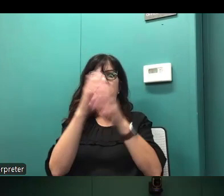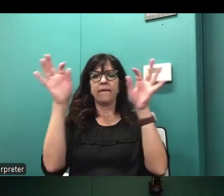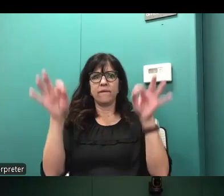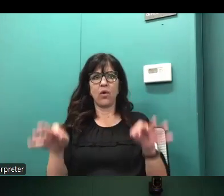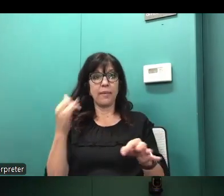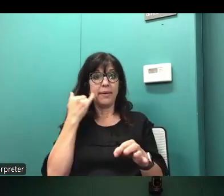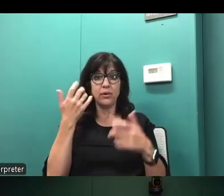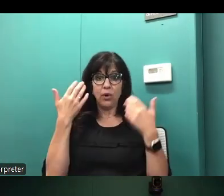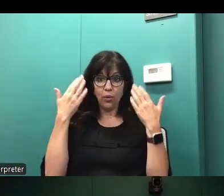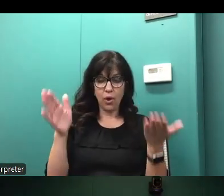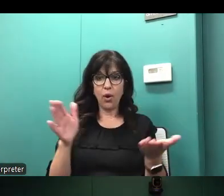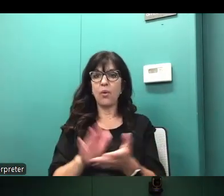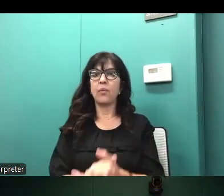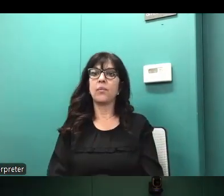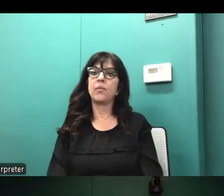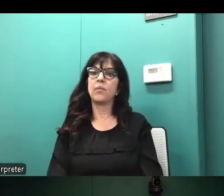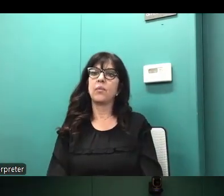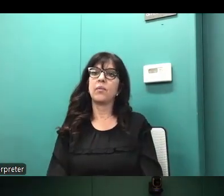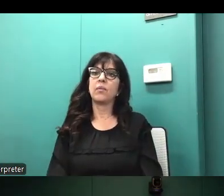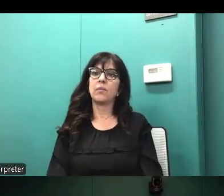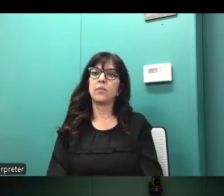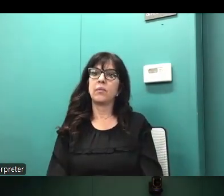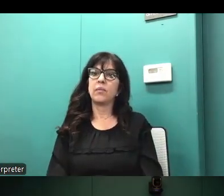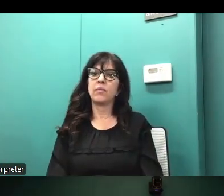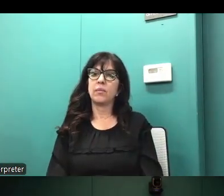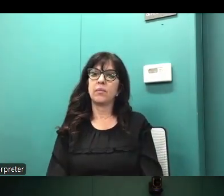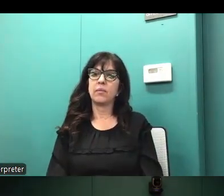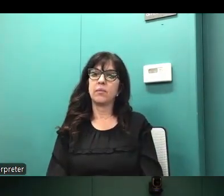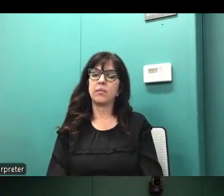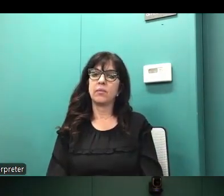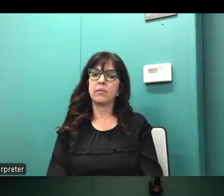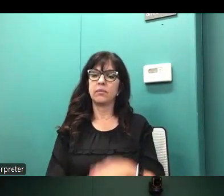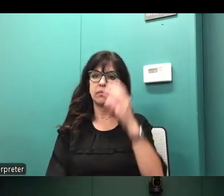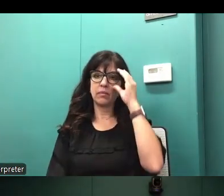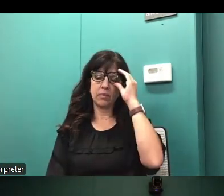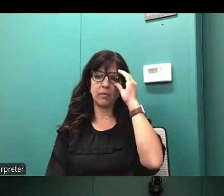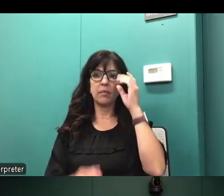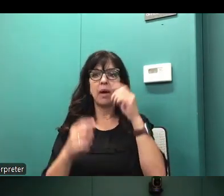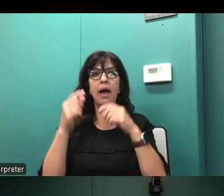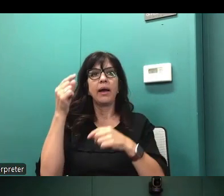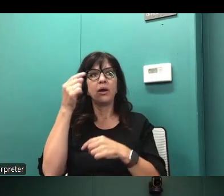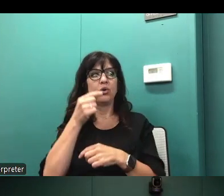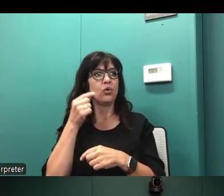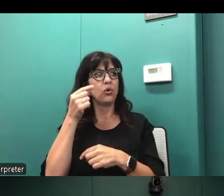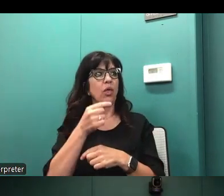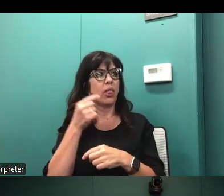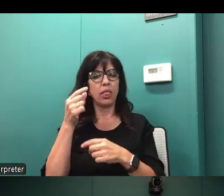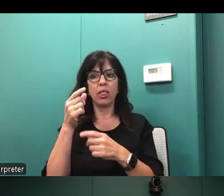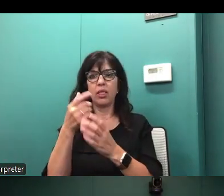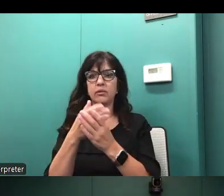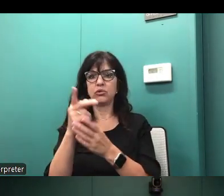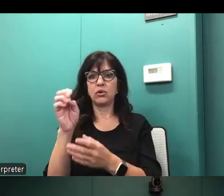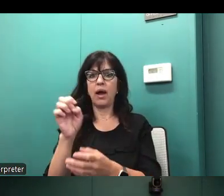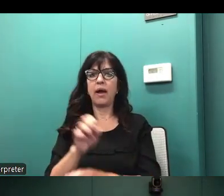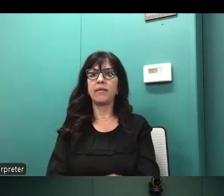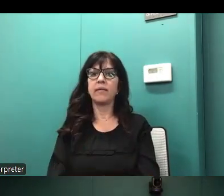in case you don't know, yes, go ahead and you can just go into my Google Drive there. I'm already there. All right. I'm